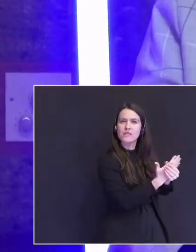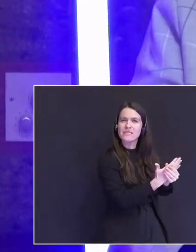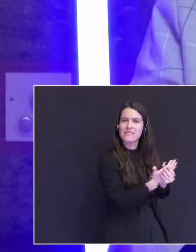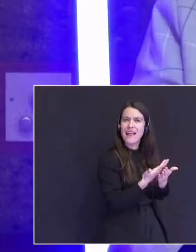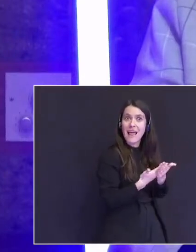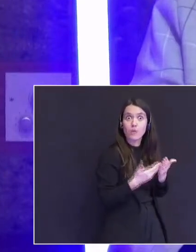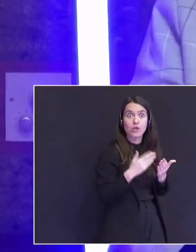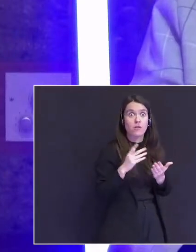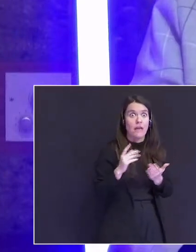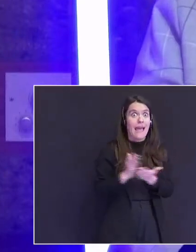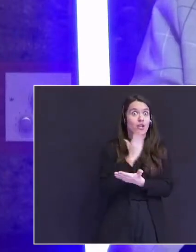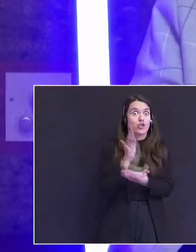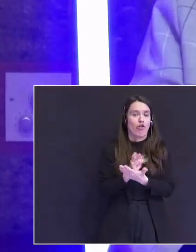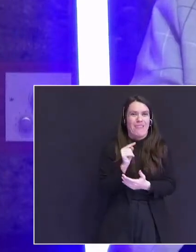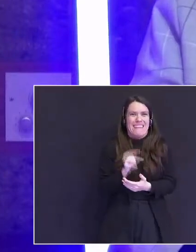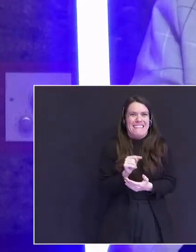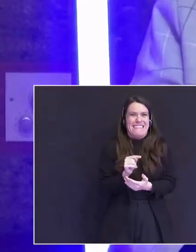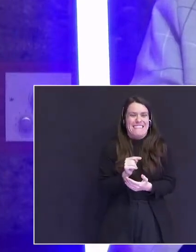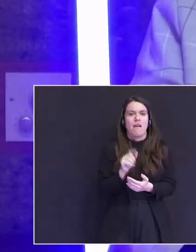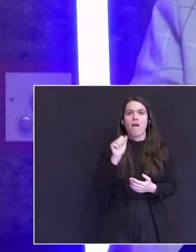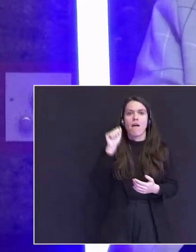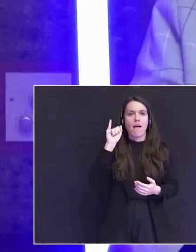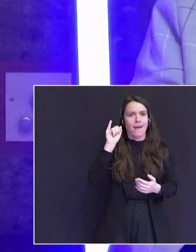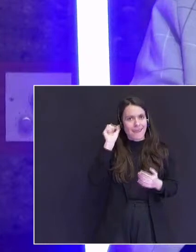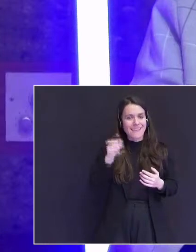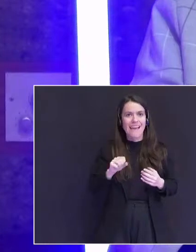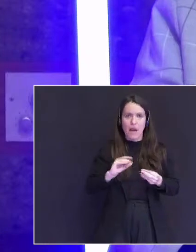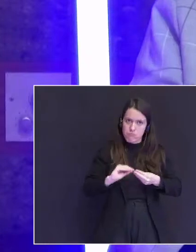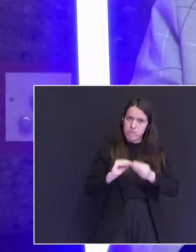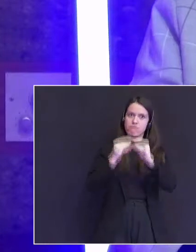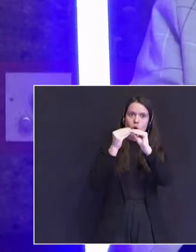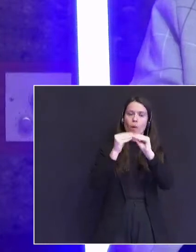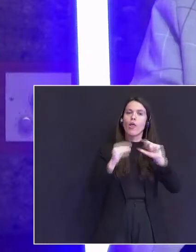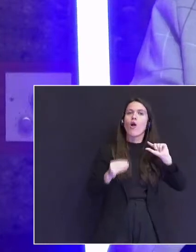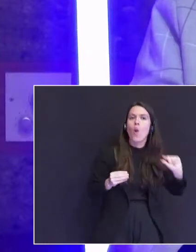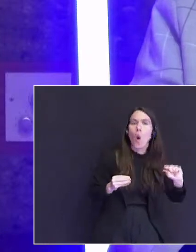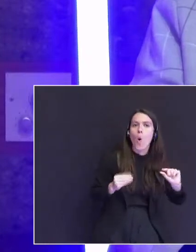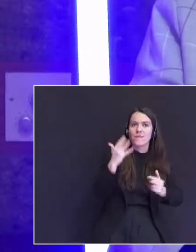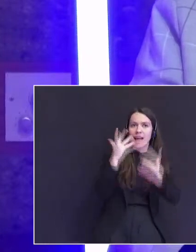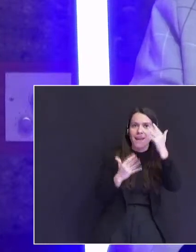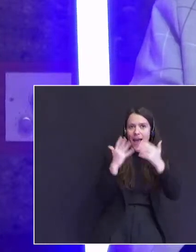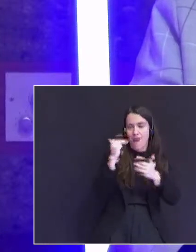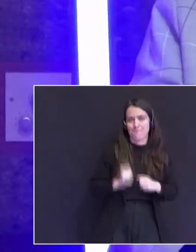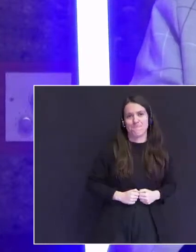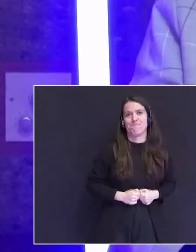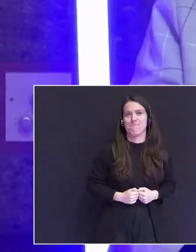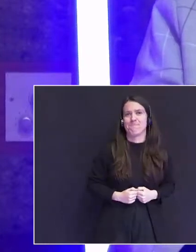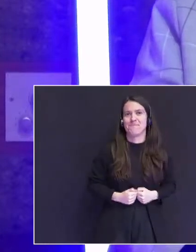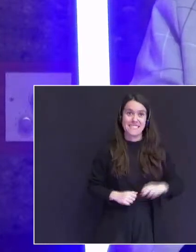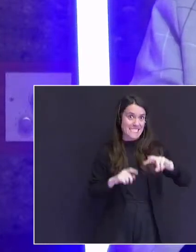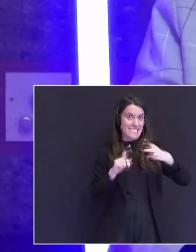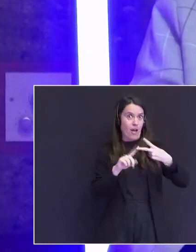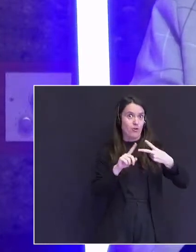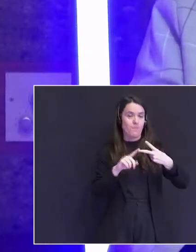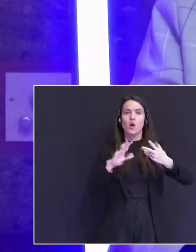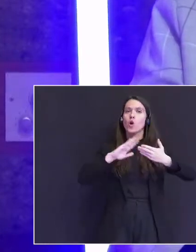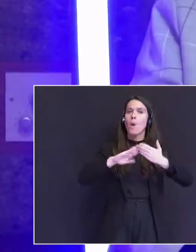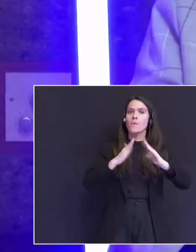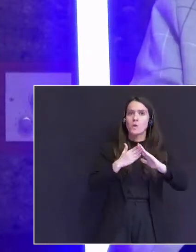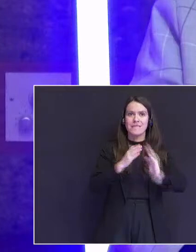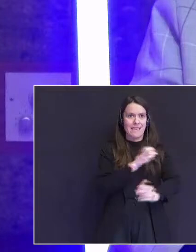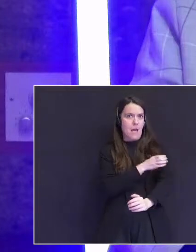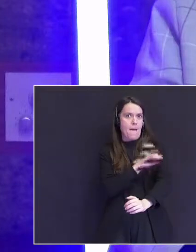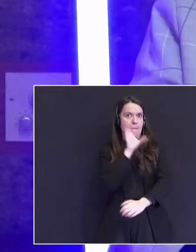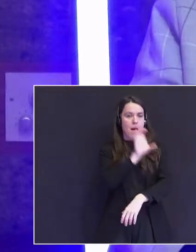that this AI can model even with the low resource data. The second one is the community empowerment. So because